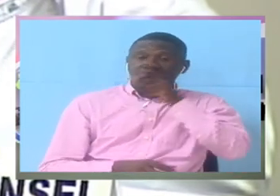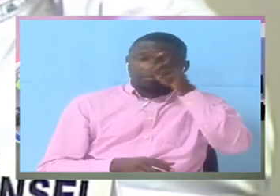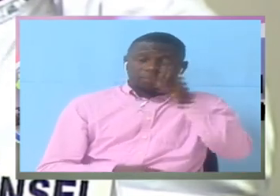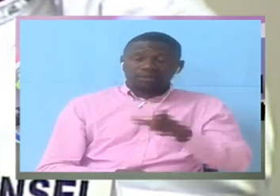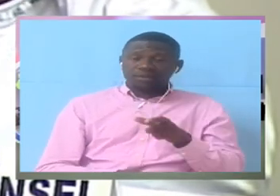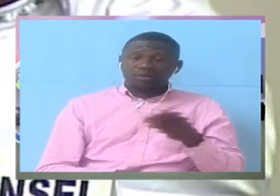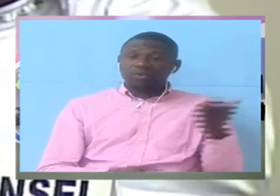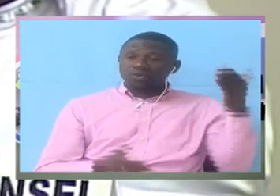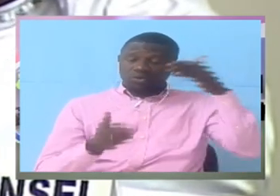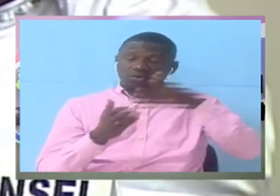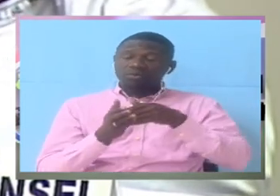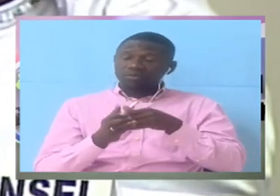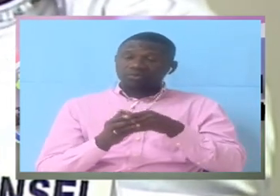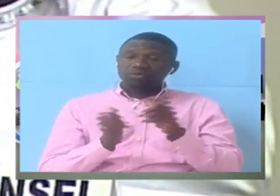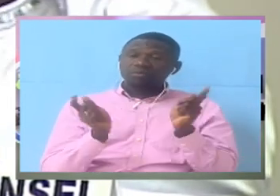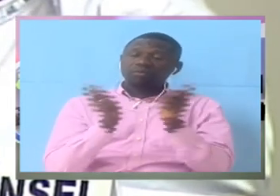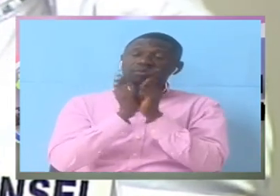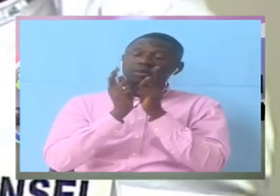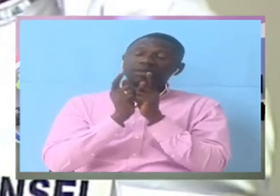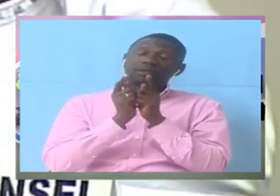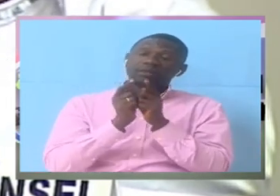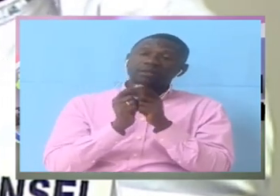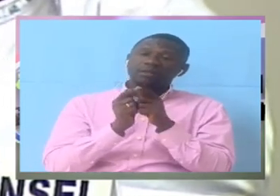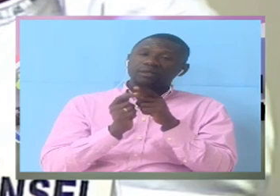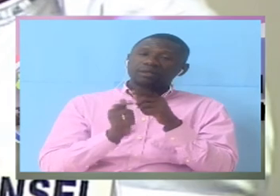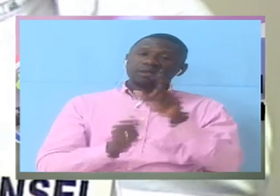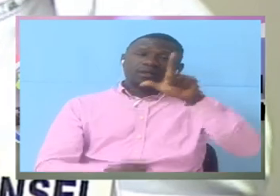coming to lieutenant head of state.